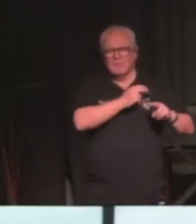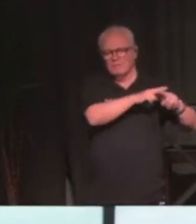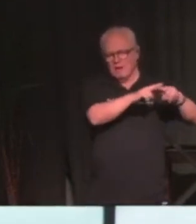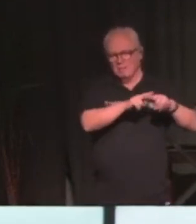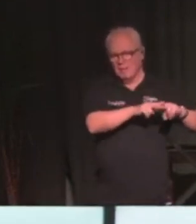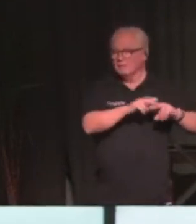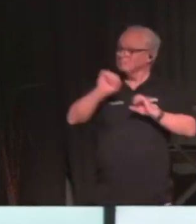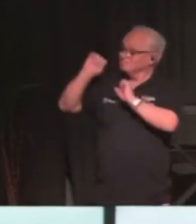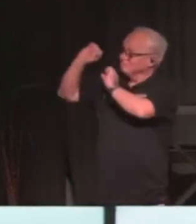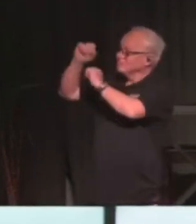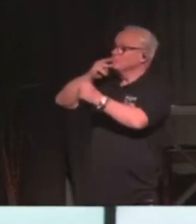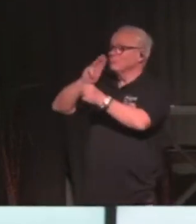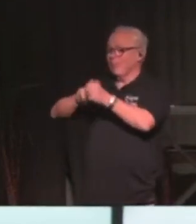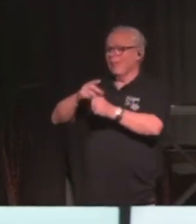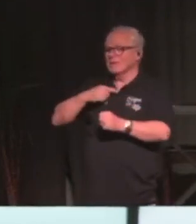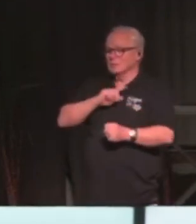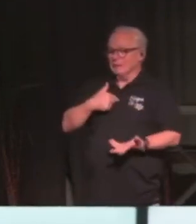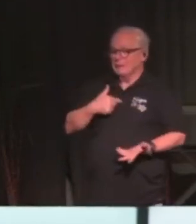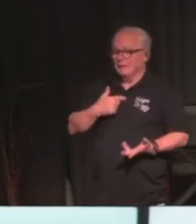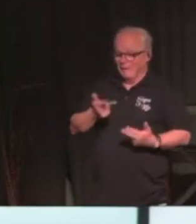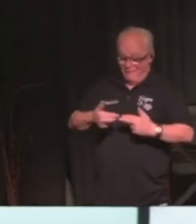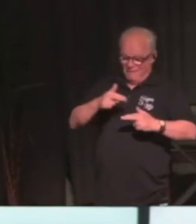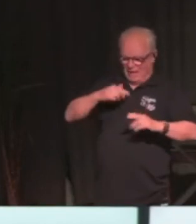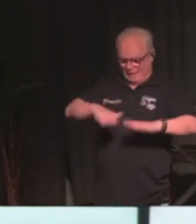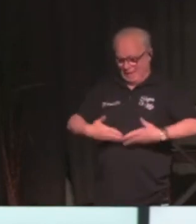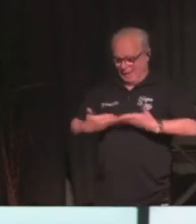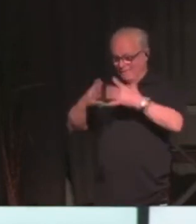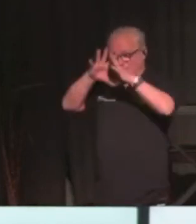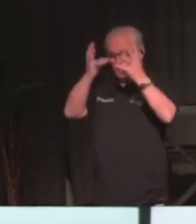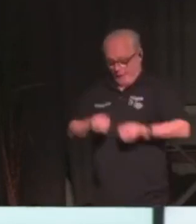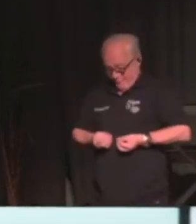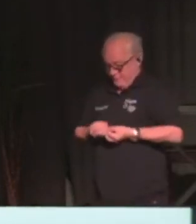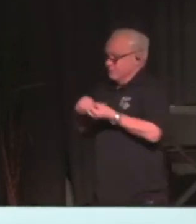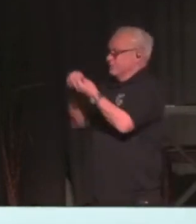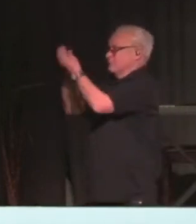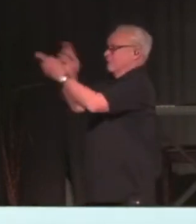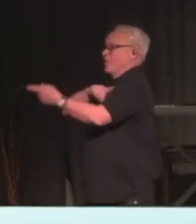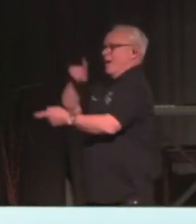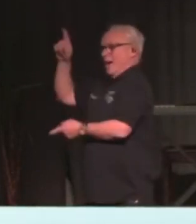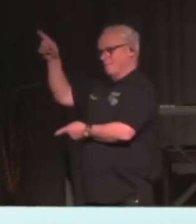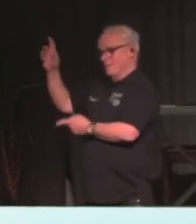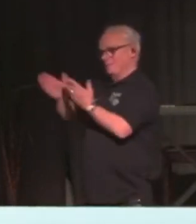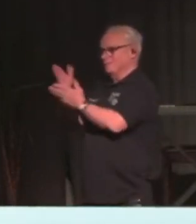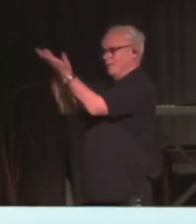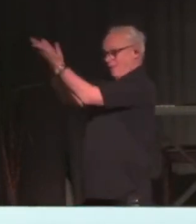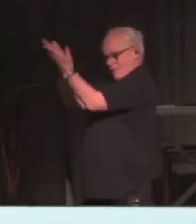That's his pledge. If I'll give everything for him, he will cause